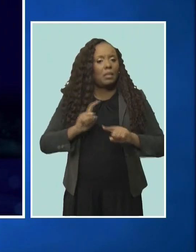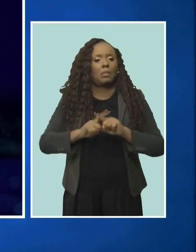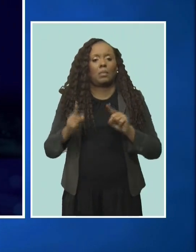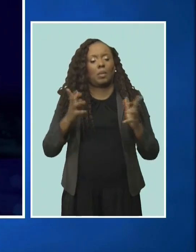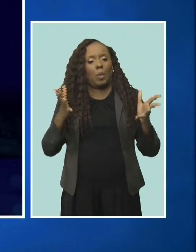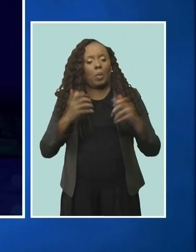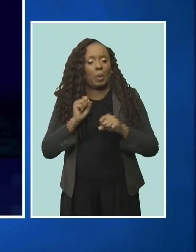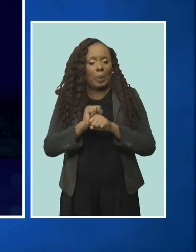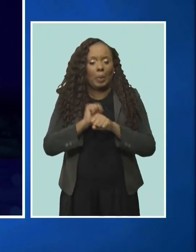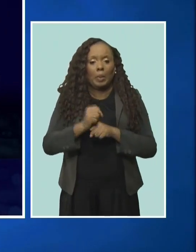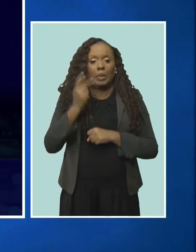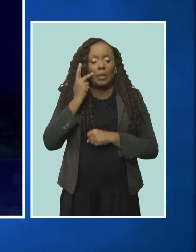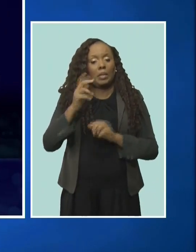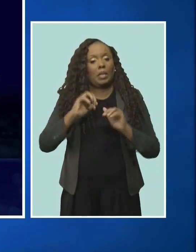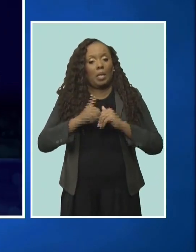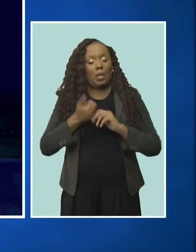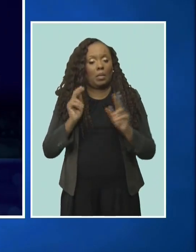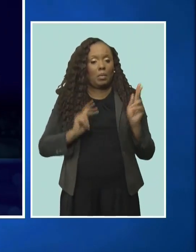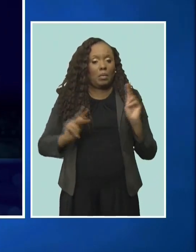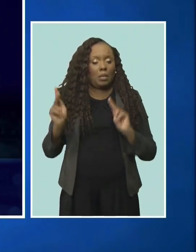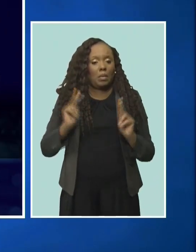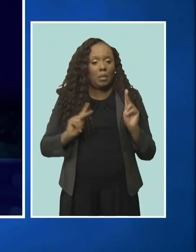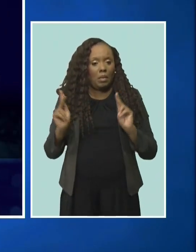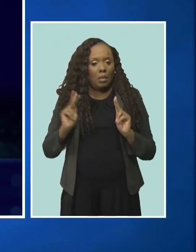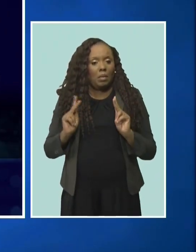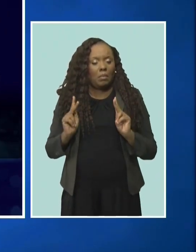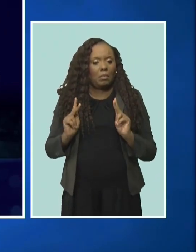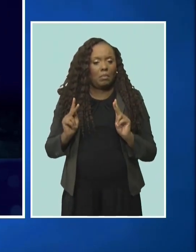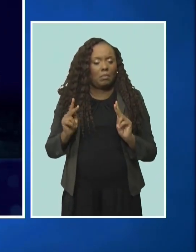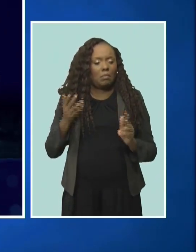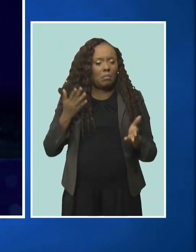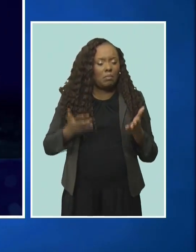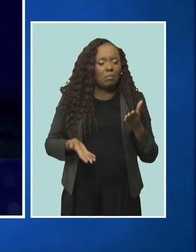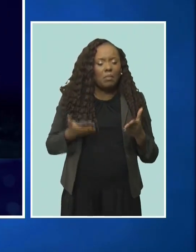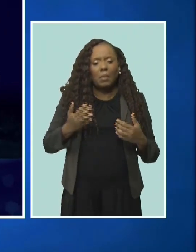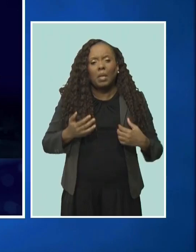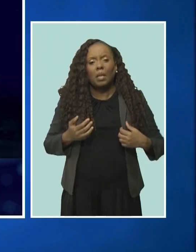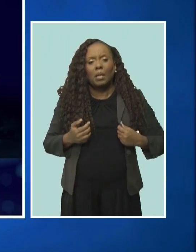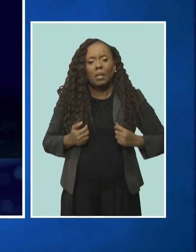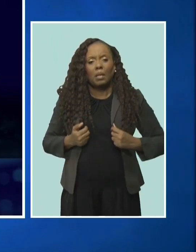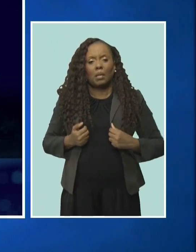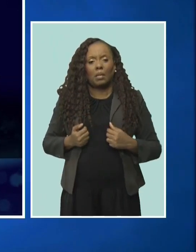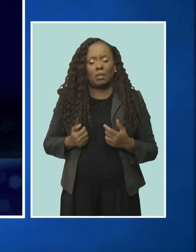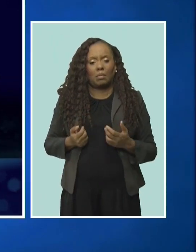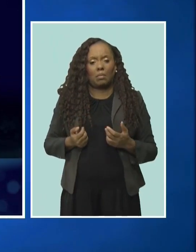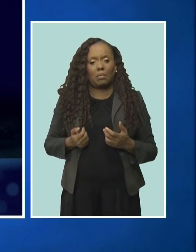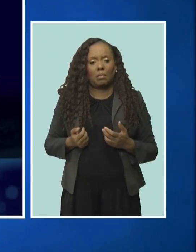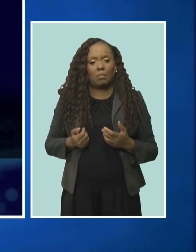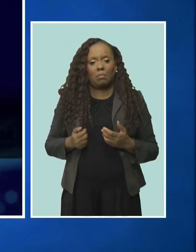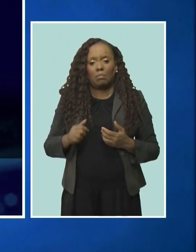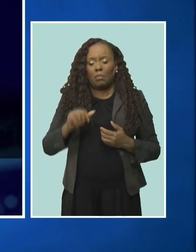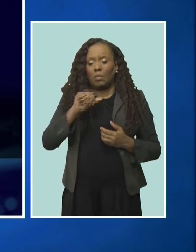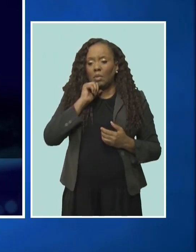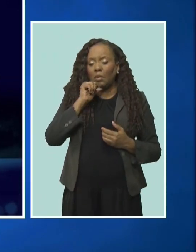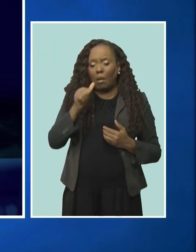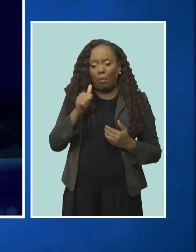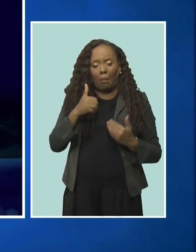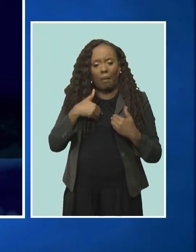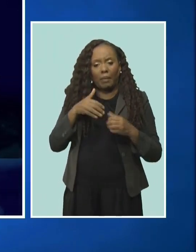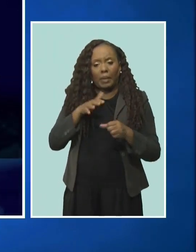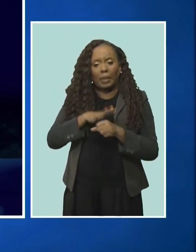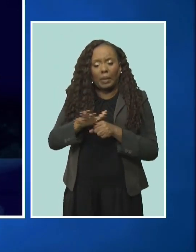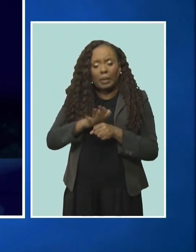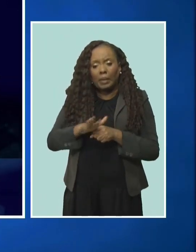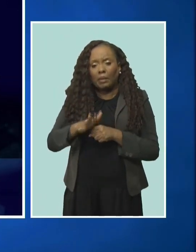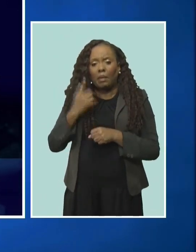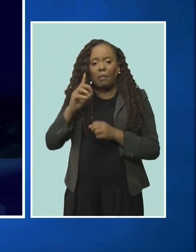how we can get those persons who might have, for one reason or another, not fully equipped to sort of put back in those eggs so that, of